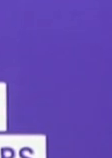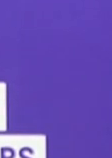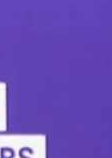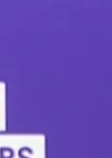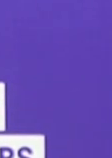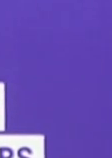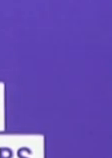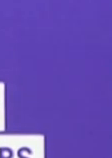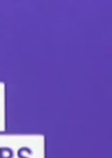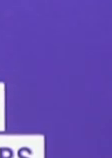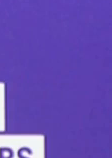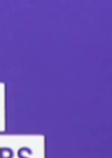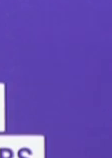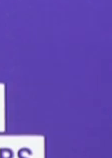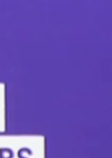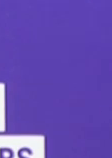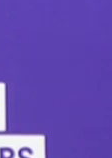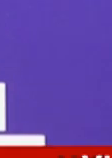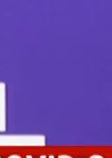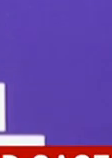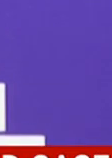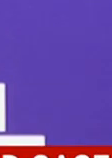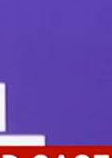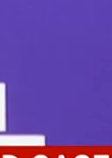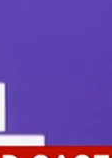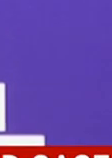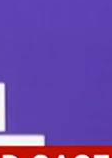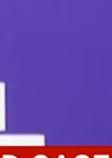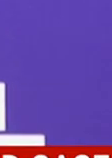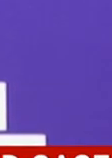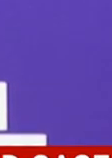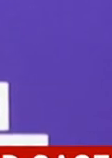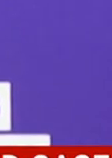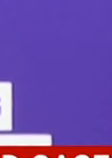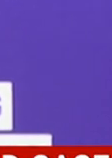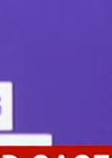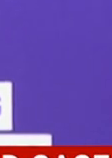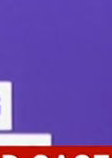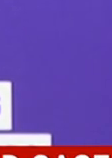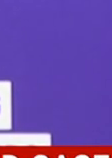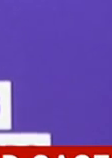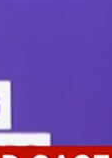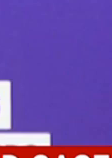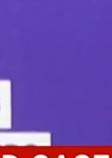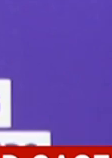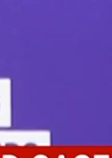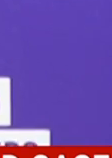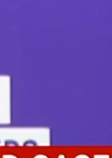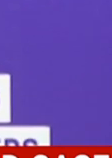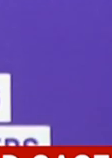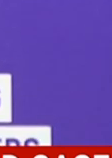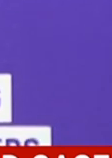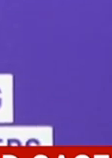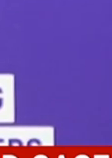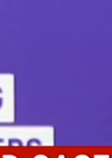of this global pandemic. That's 8 additional deaths since our last report. 4 females and 2 males in their